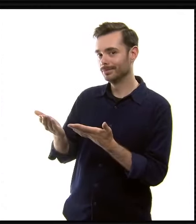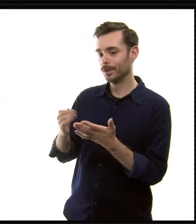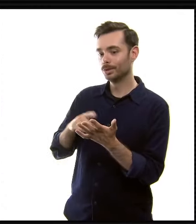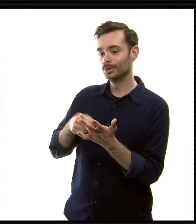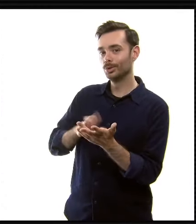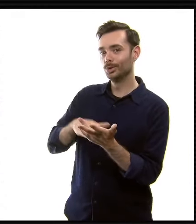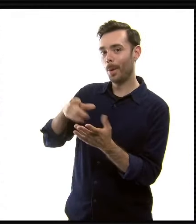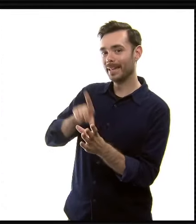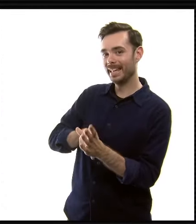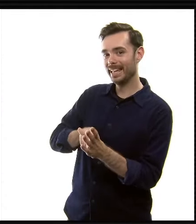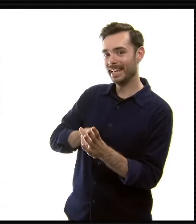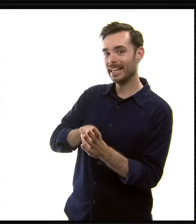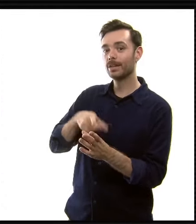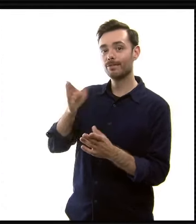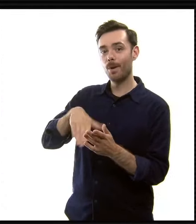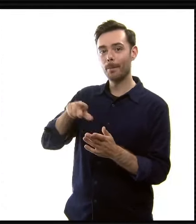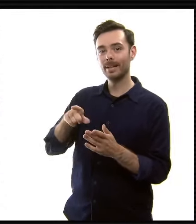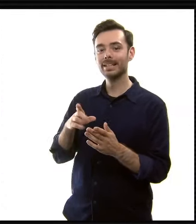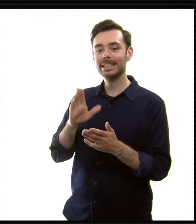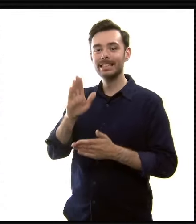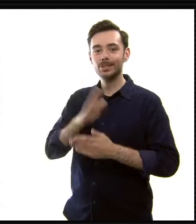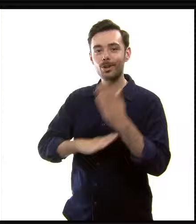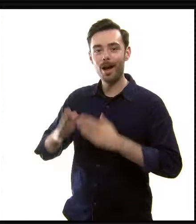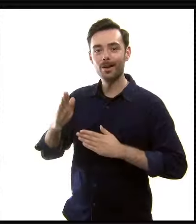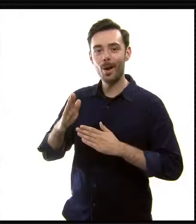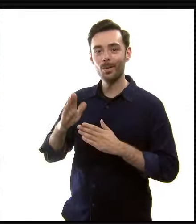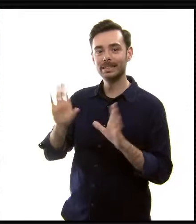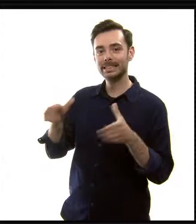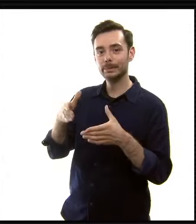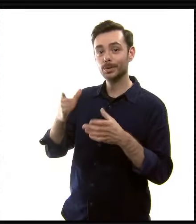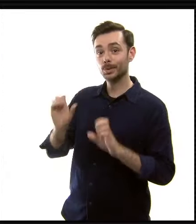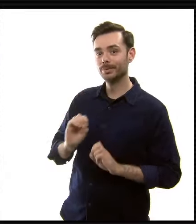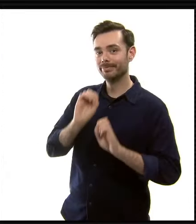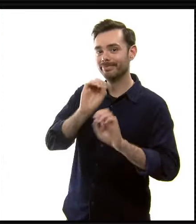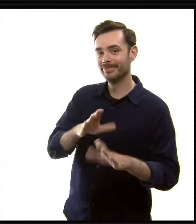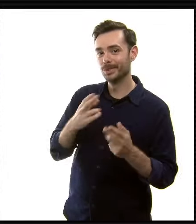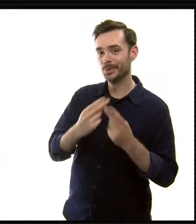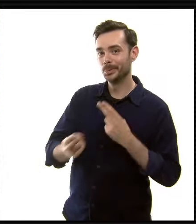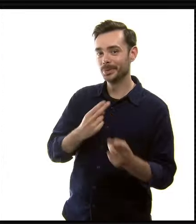Tommy from the LEGO Ninjago team to give you a little tease.